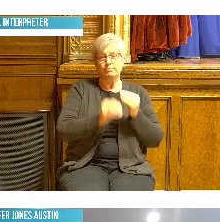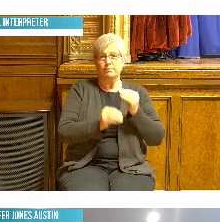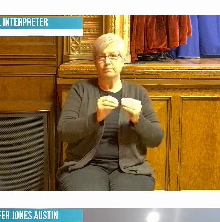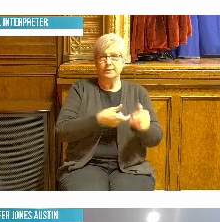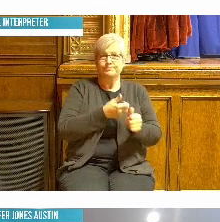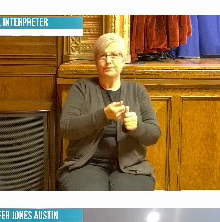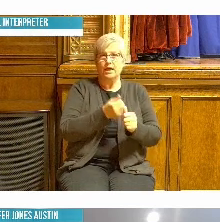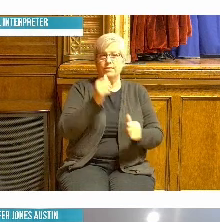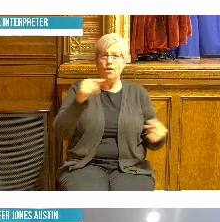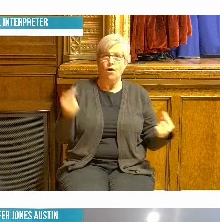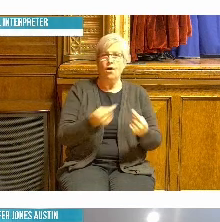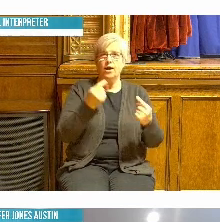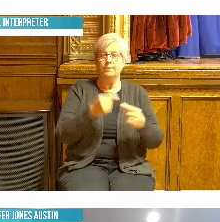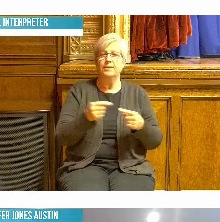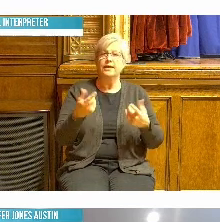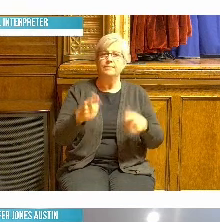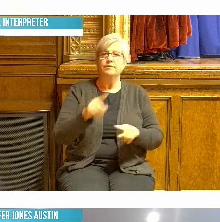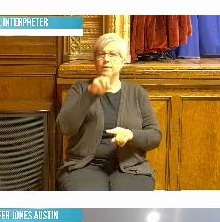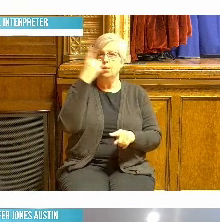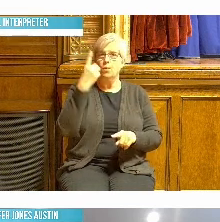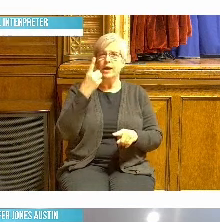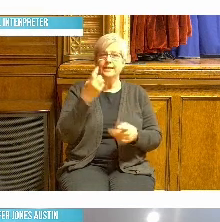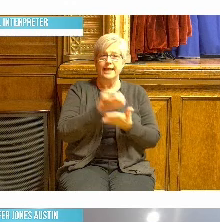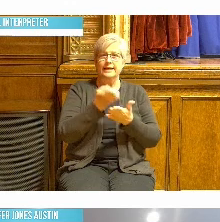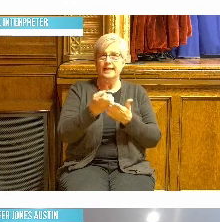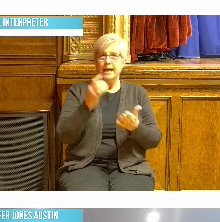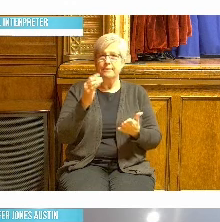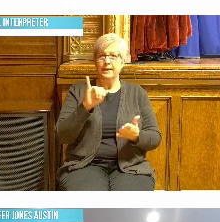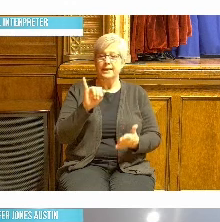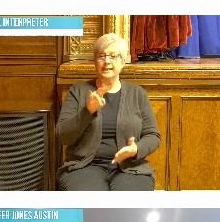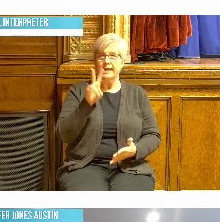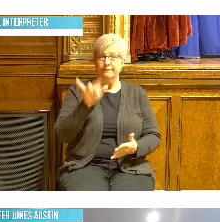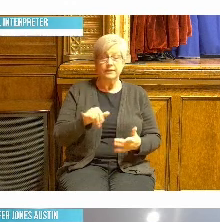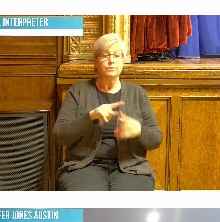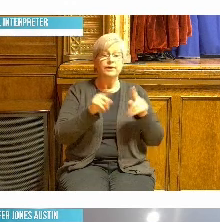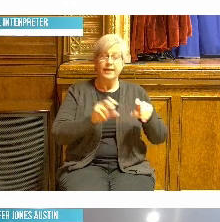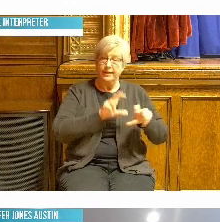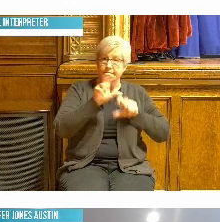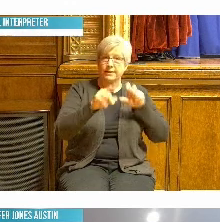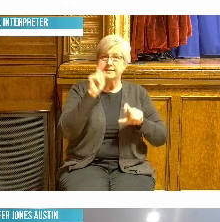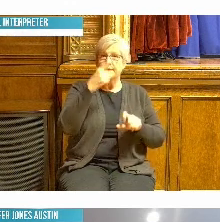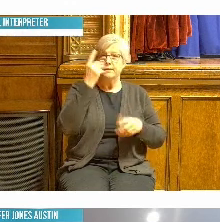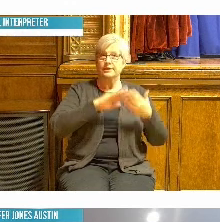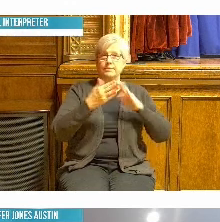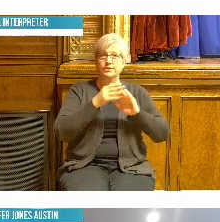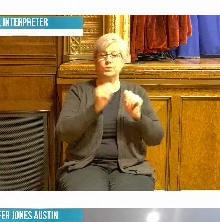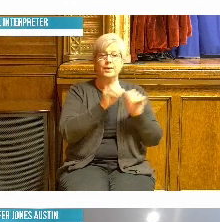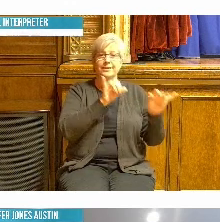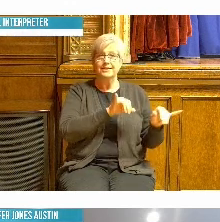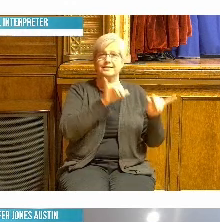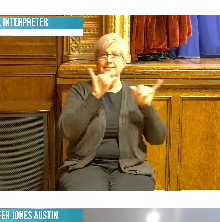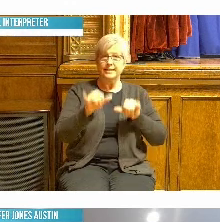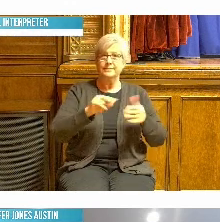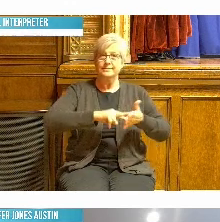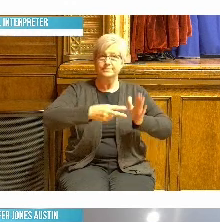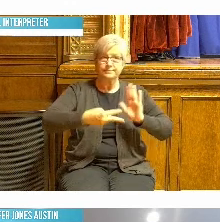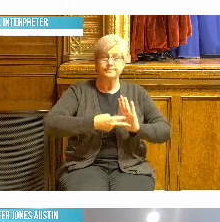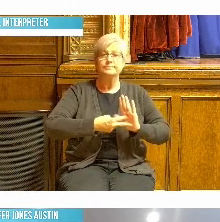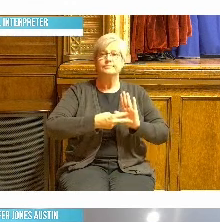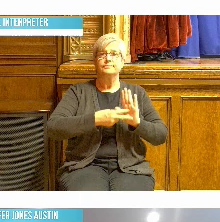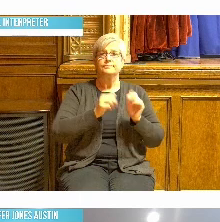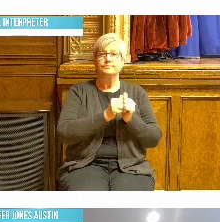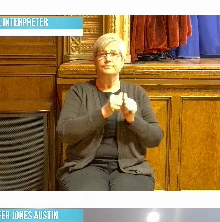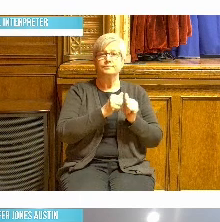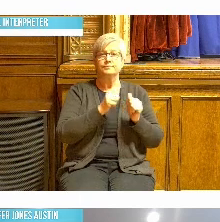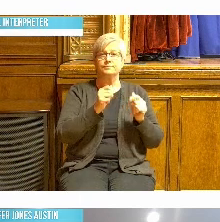was done by white economic envy. We can invest in Black communities with the same intentionality